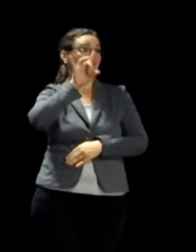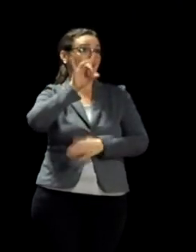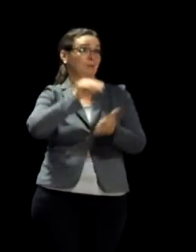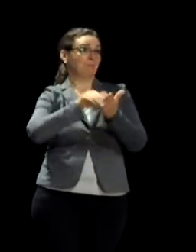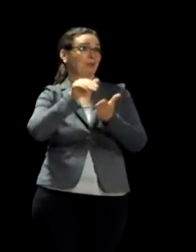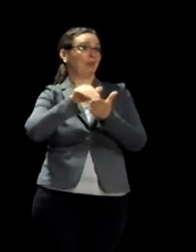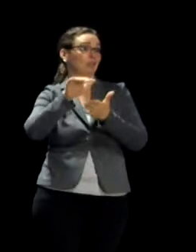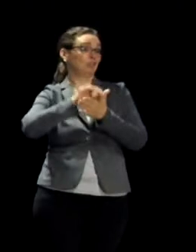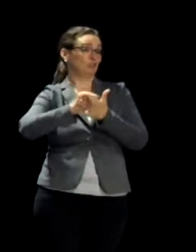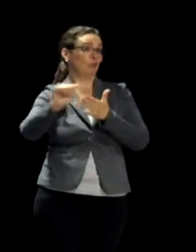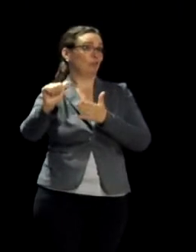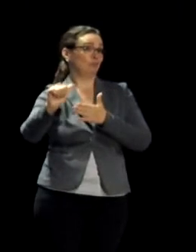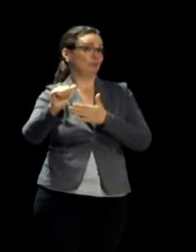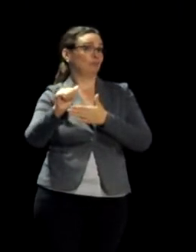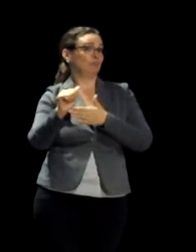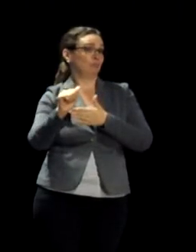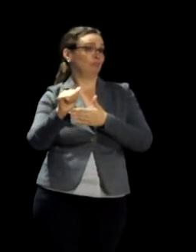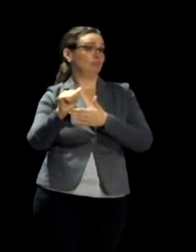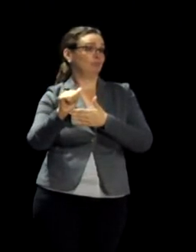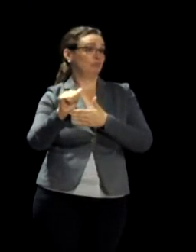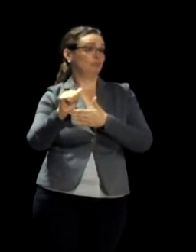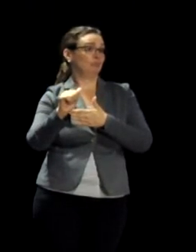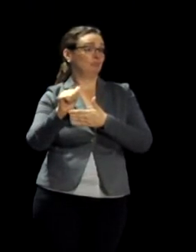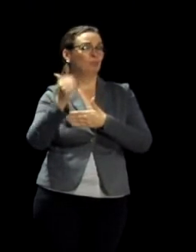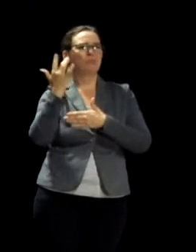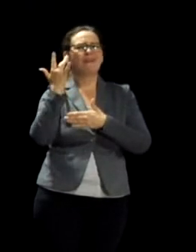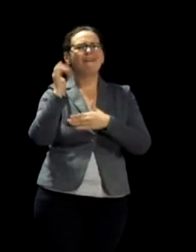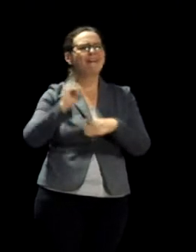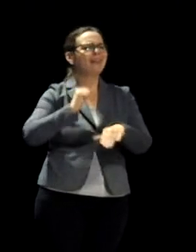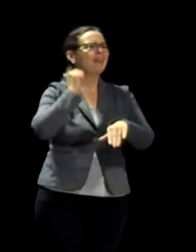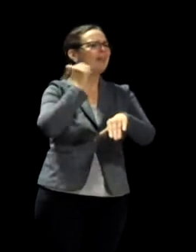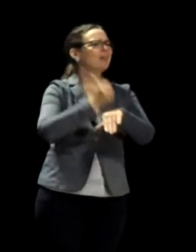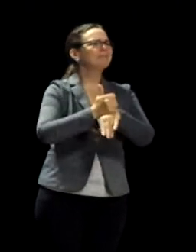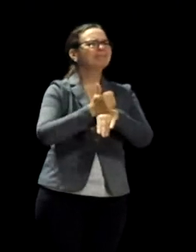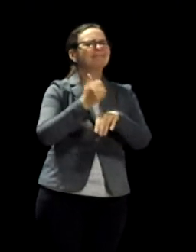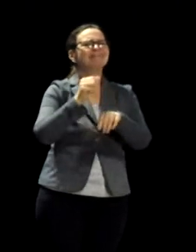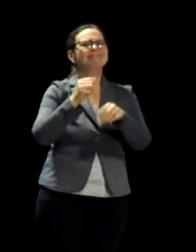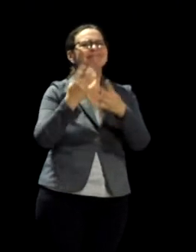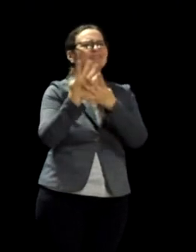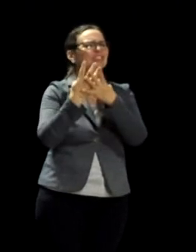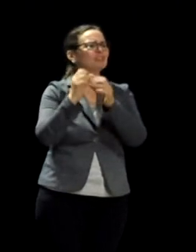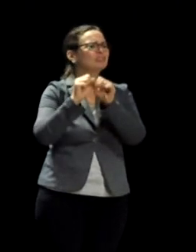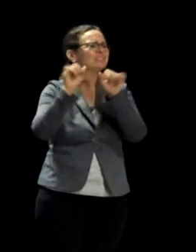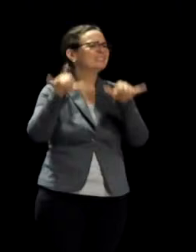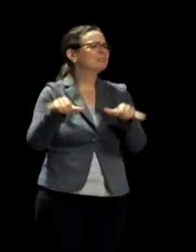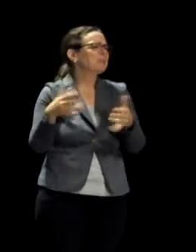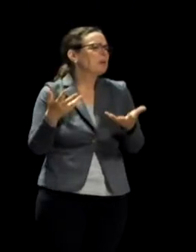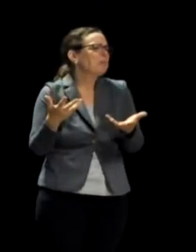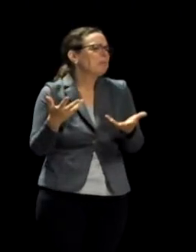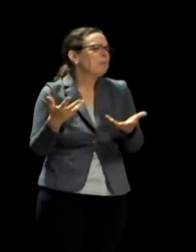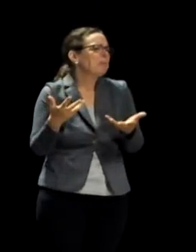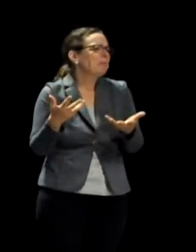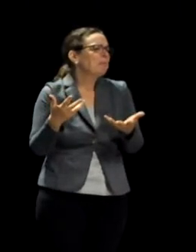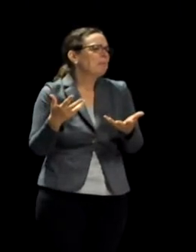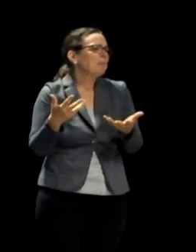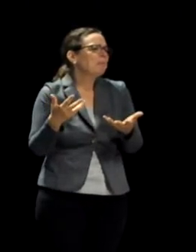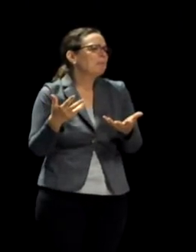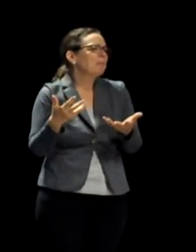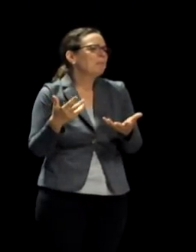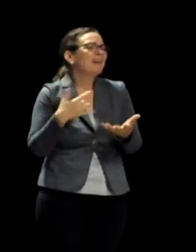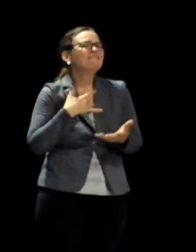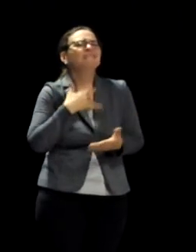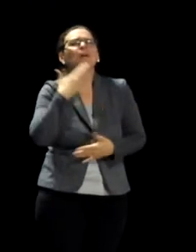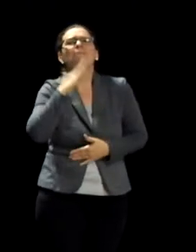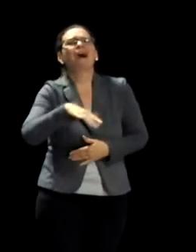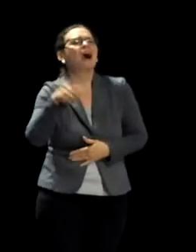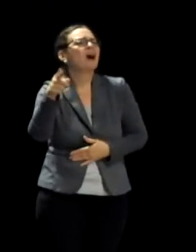system? So I feel bad for the tenants who are there if that's the case. I haven't had it confirmed, but our office received emails from